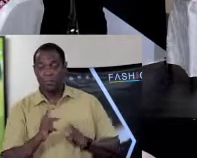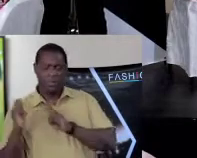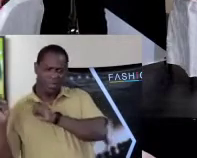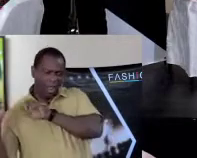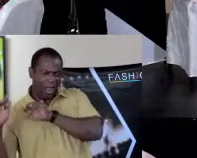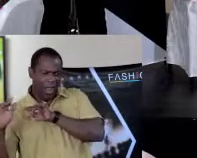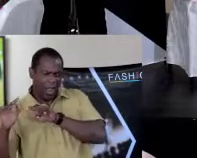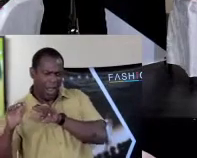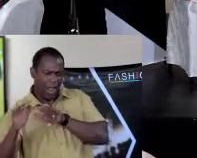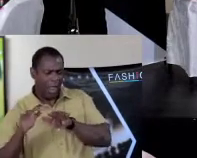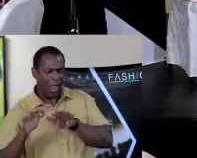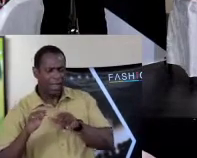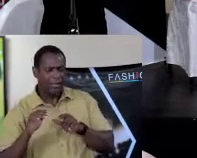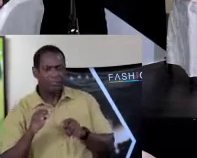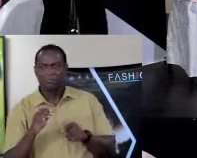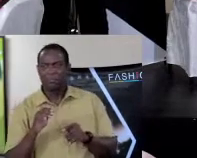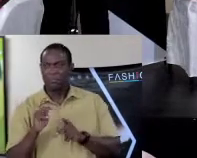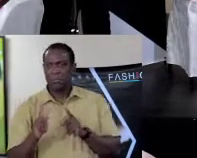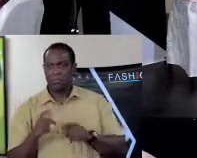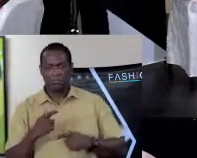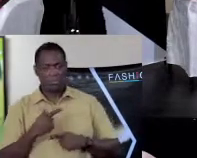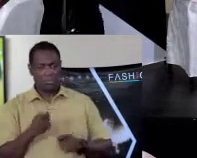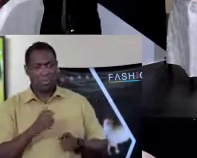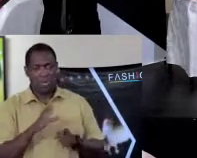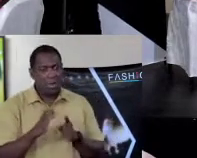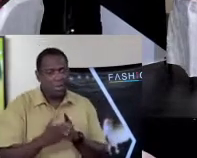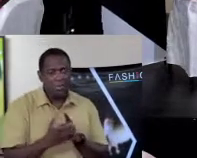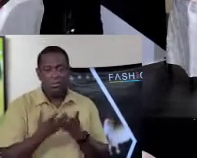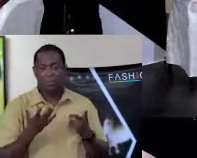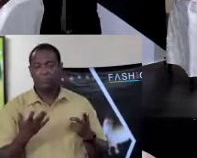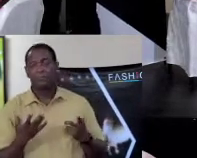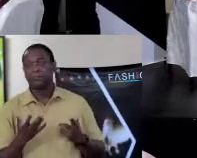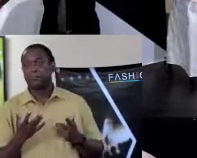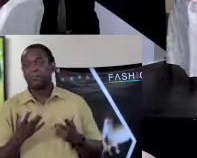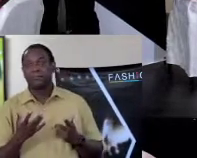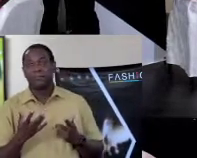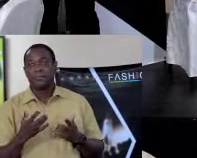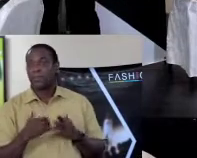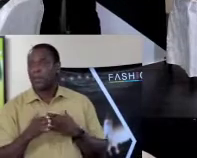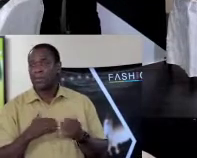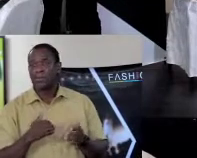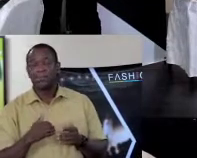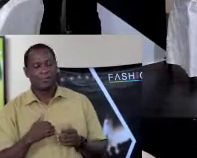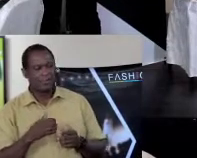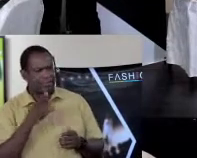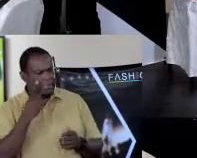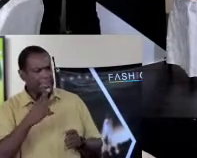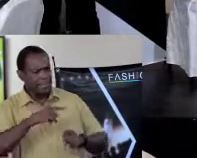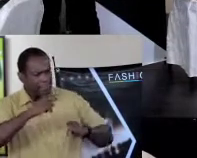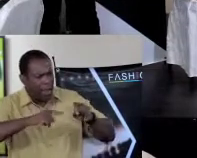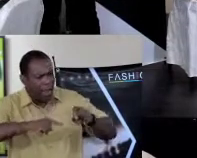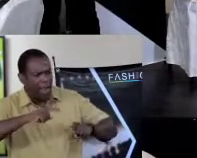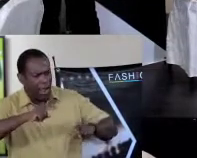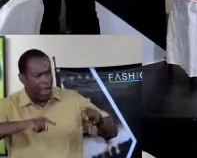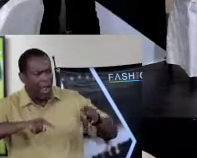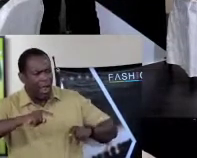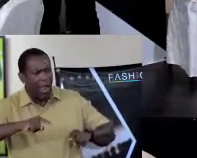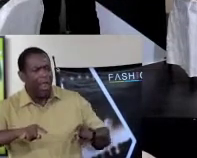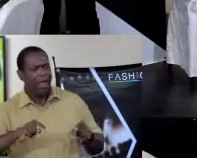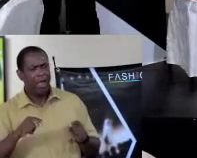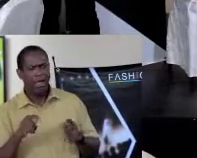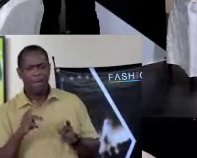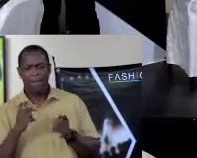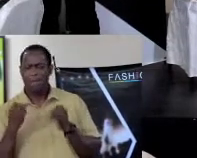cultural buffs, just interested in the difference and the diversity. So we had a packed